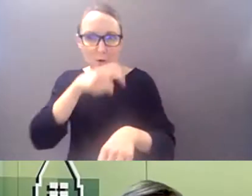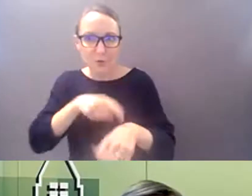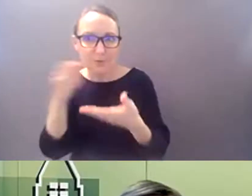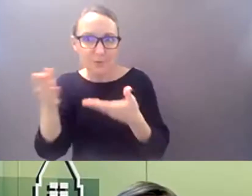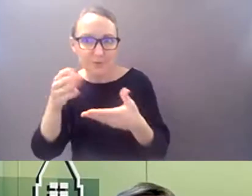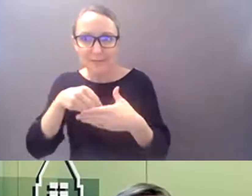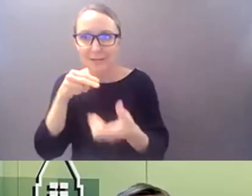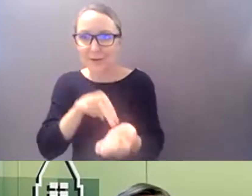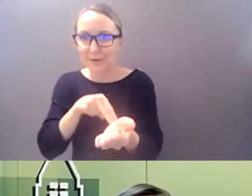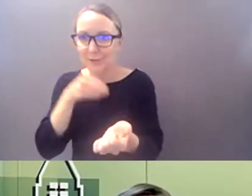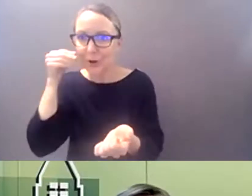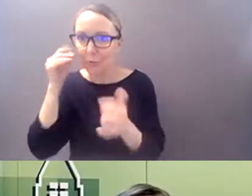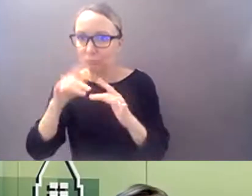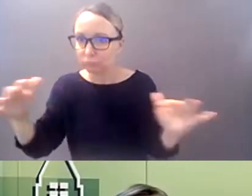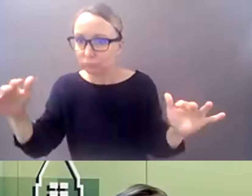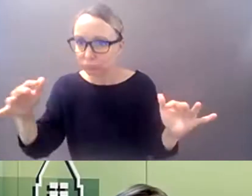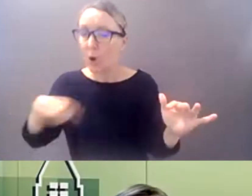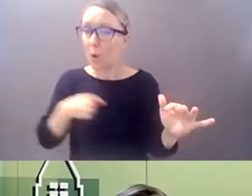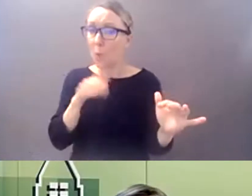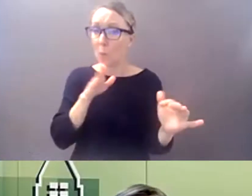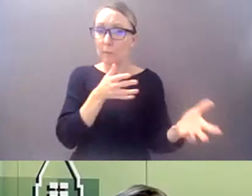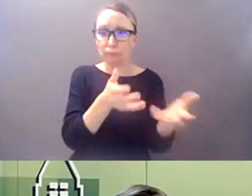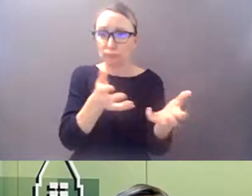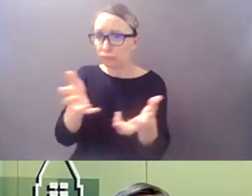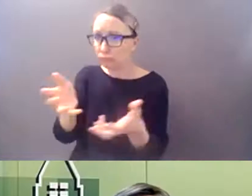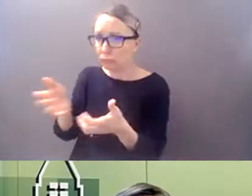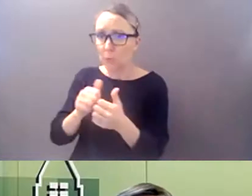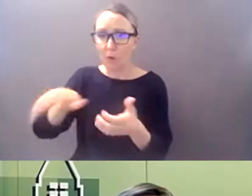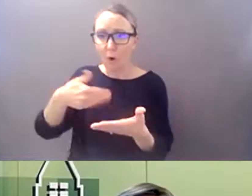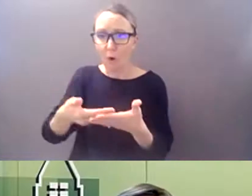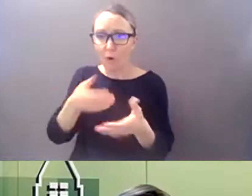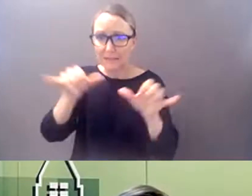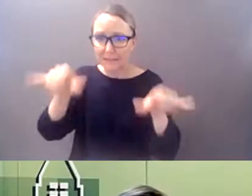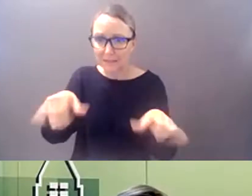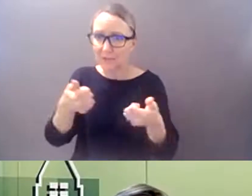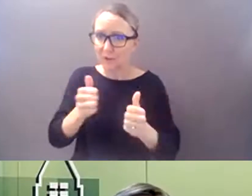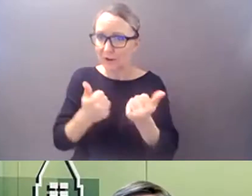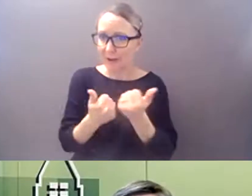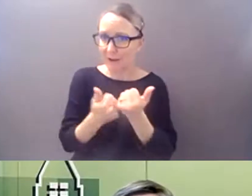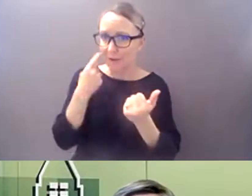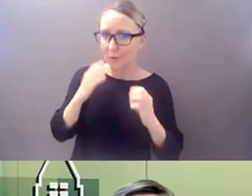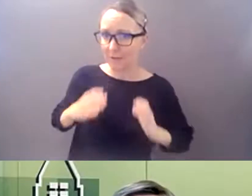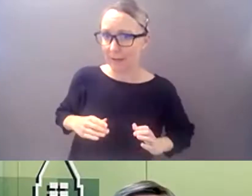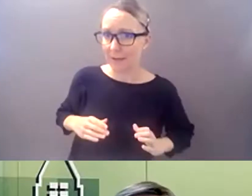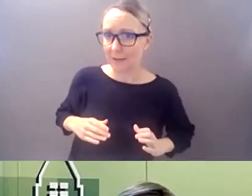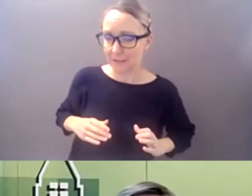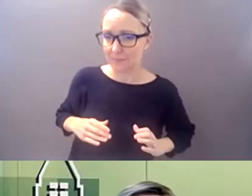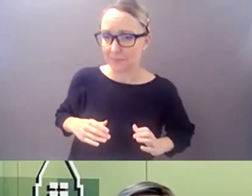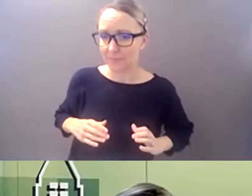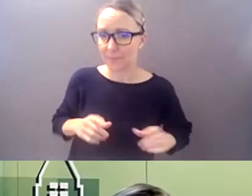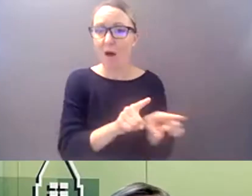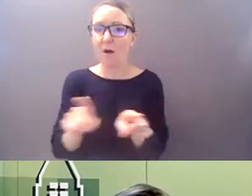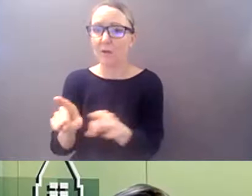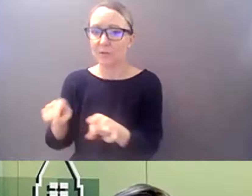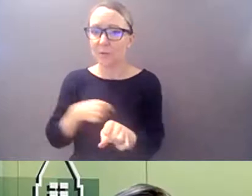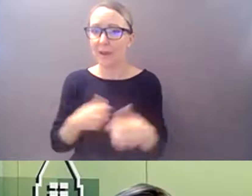nursing homes, etc. We interface with all of those systems and try to influence and advocate on behalf of our clients. We also have